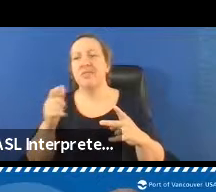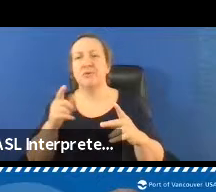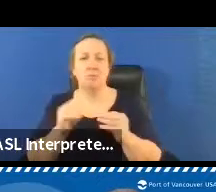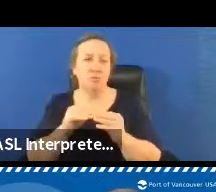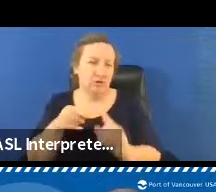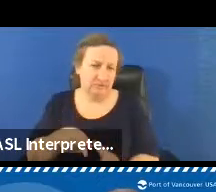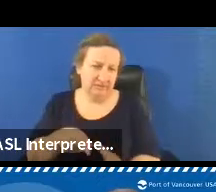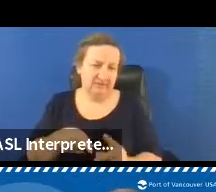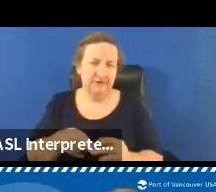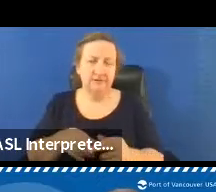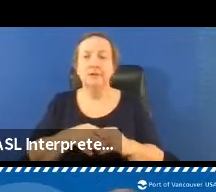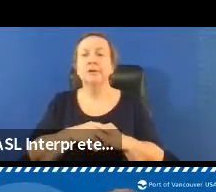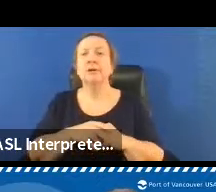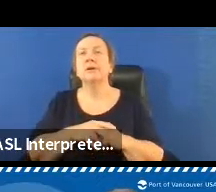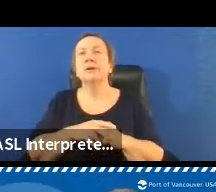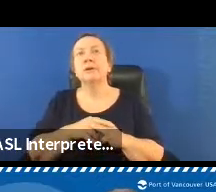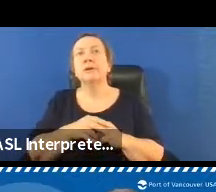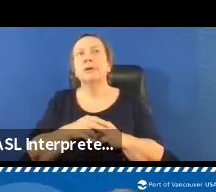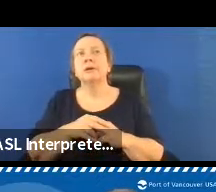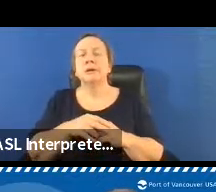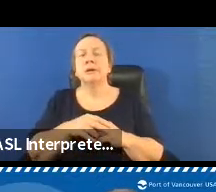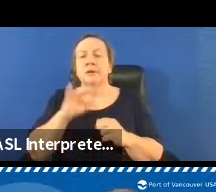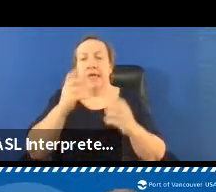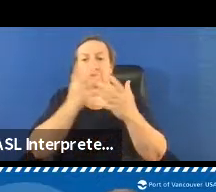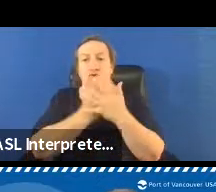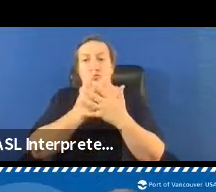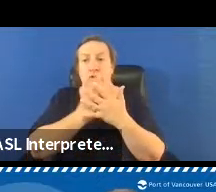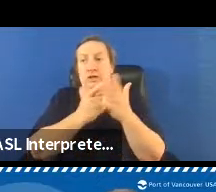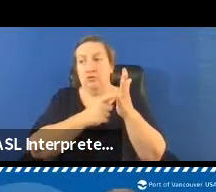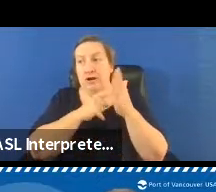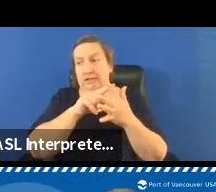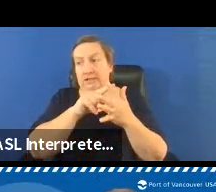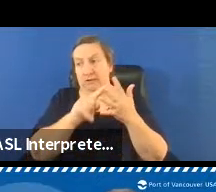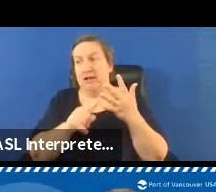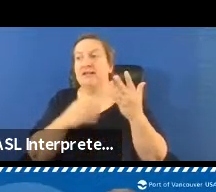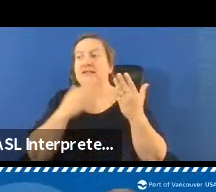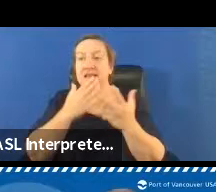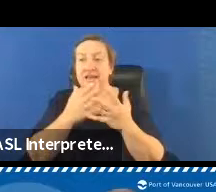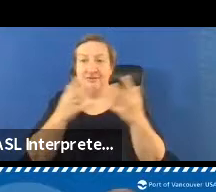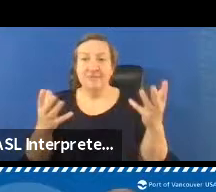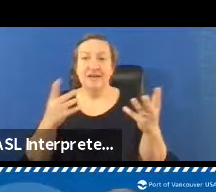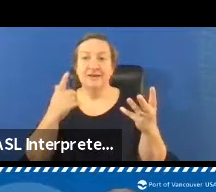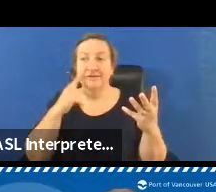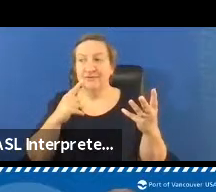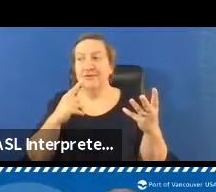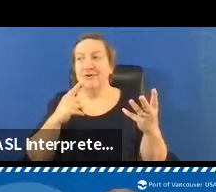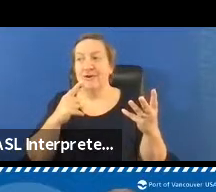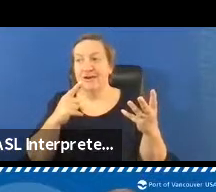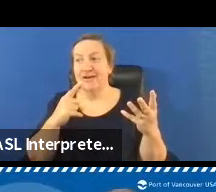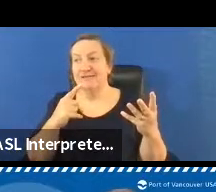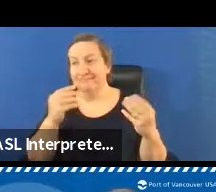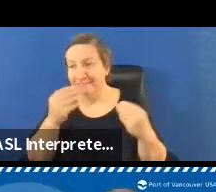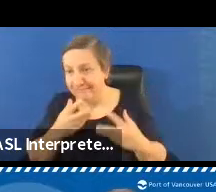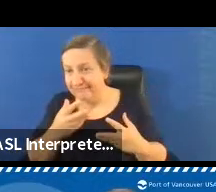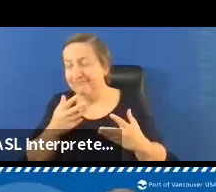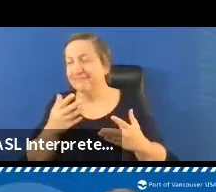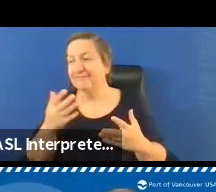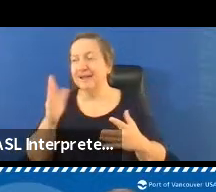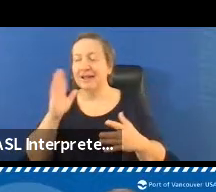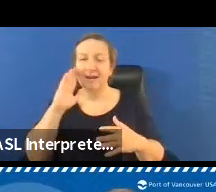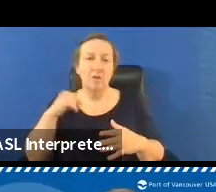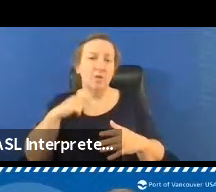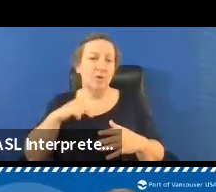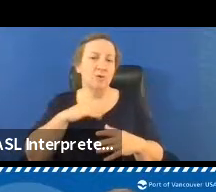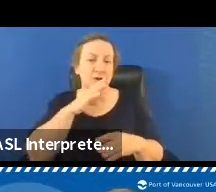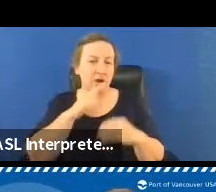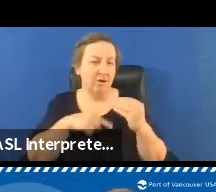specific. The screening criteria, thank you very much for hearing us. I know that we've been talking a lot about